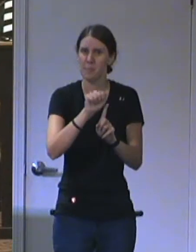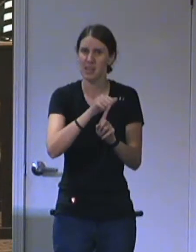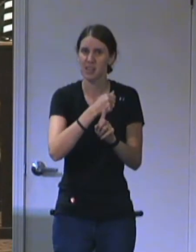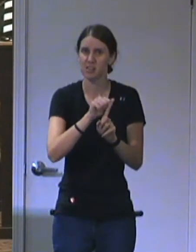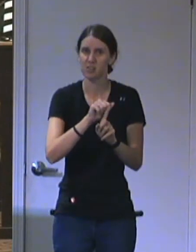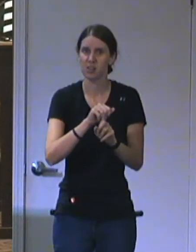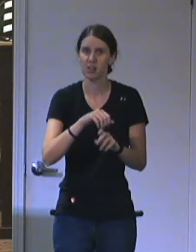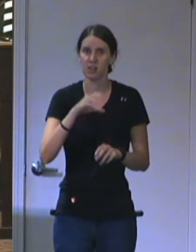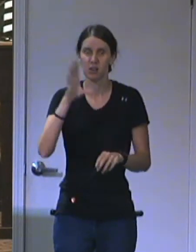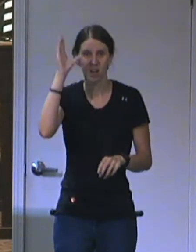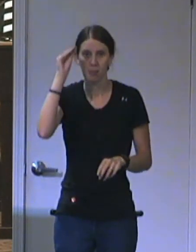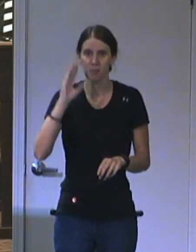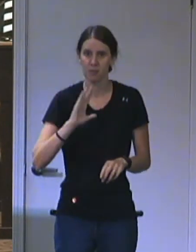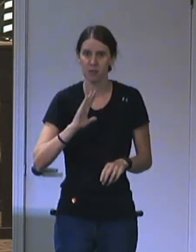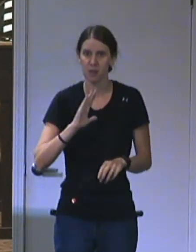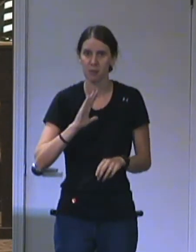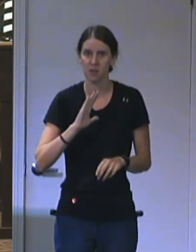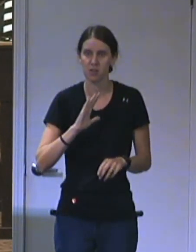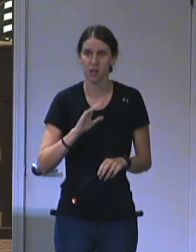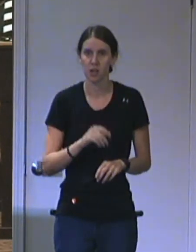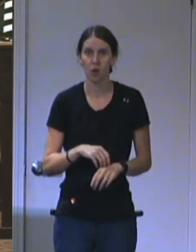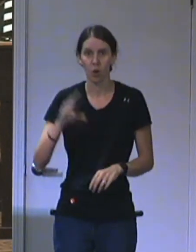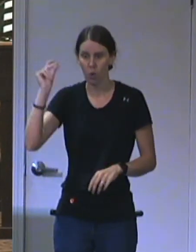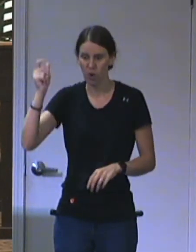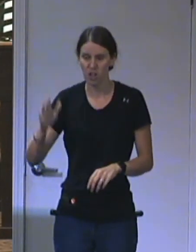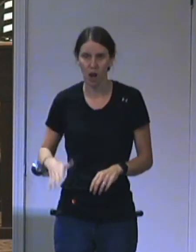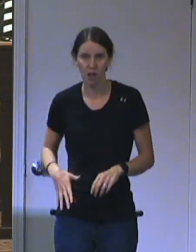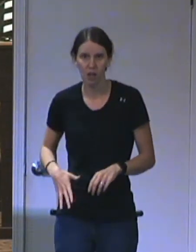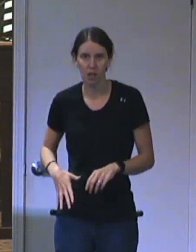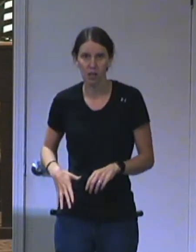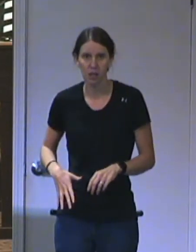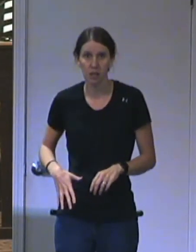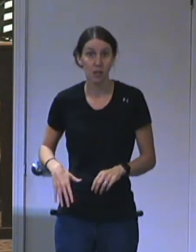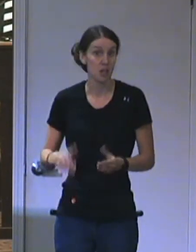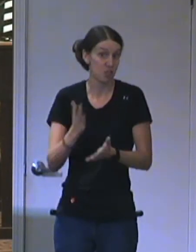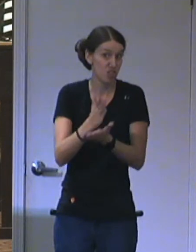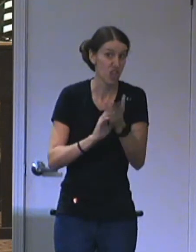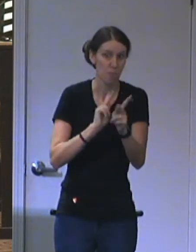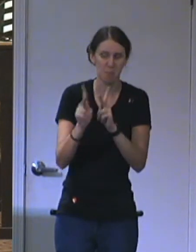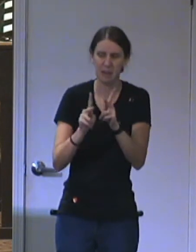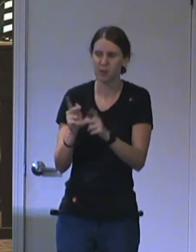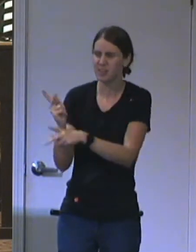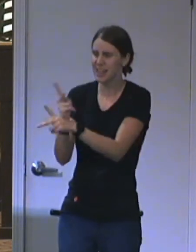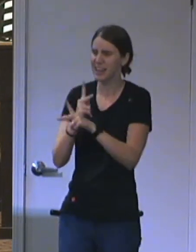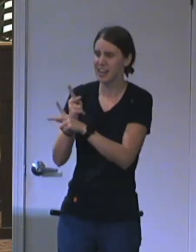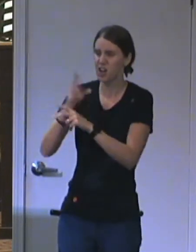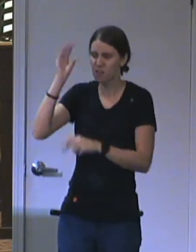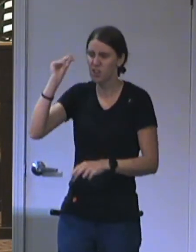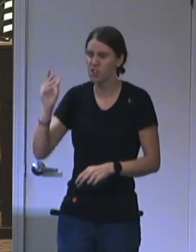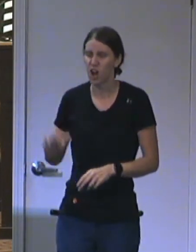like a person, and they will give up everything else for that animal.